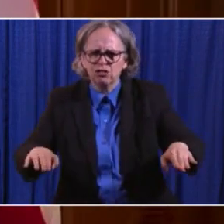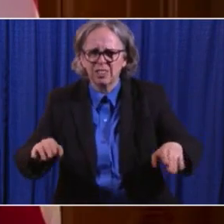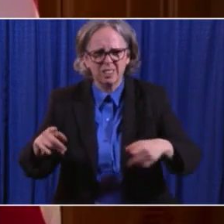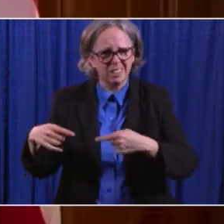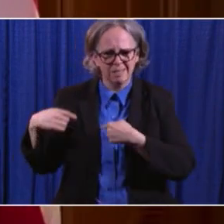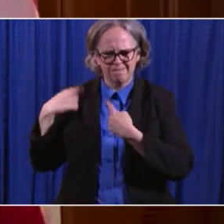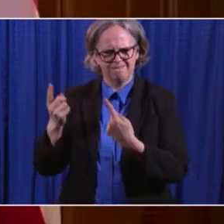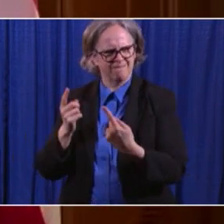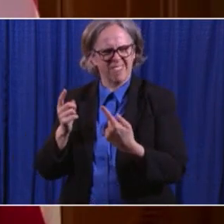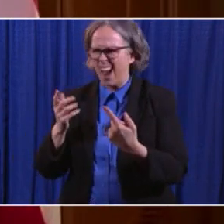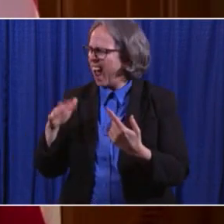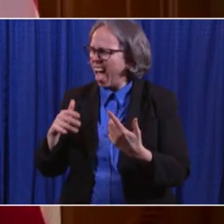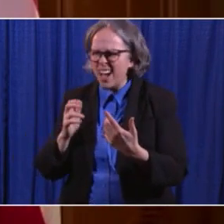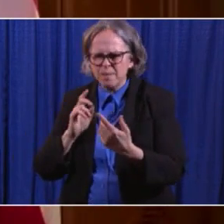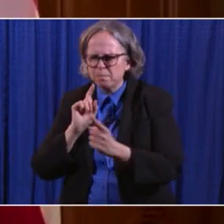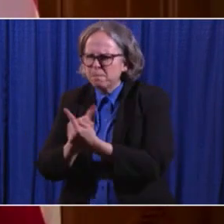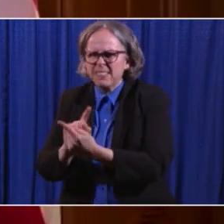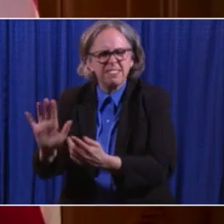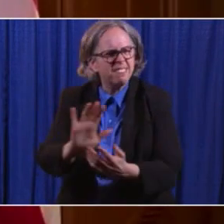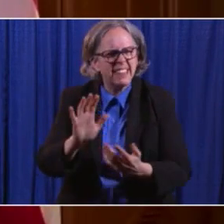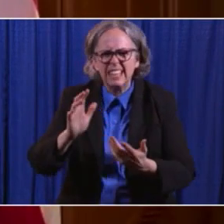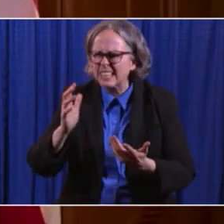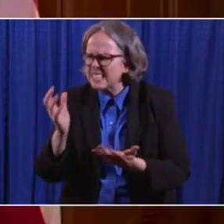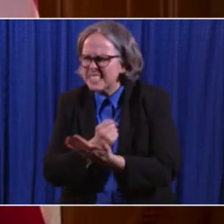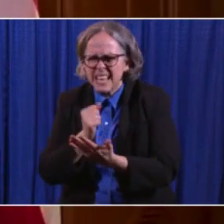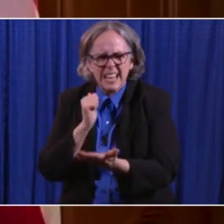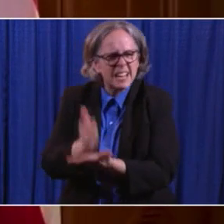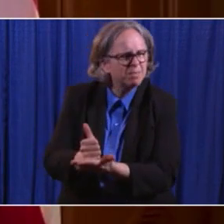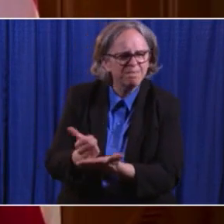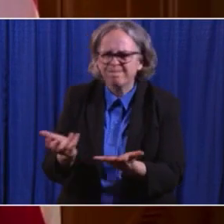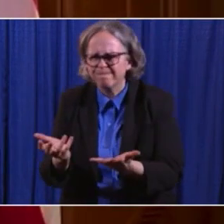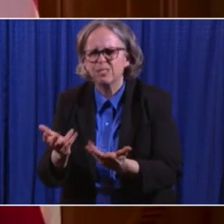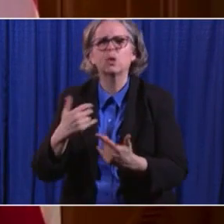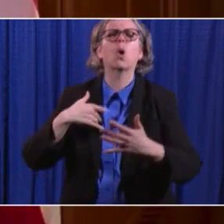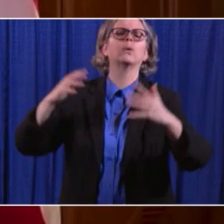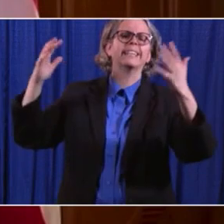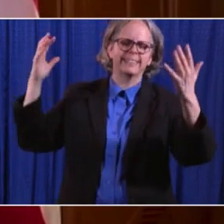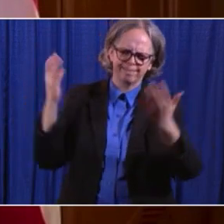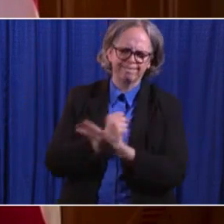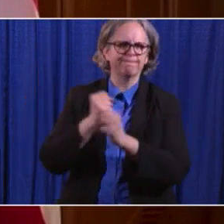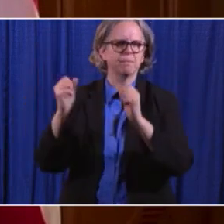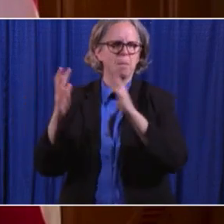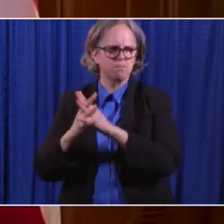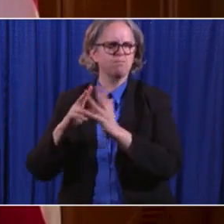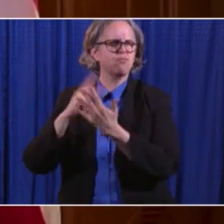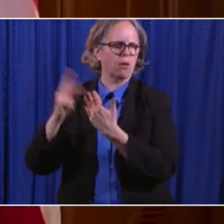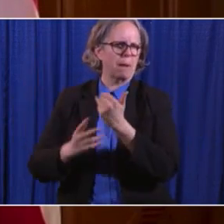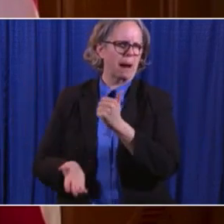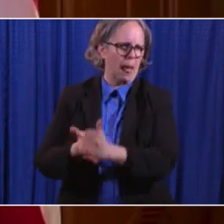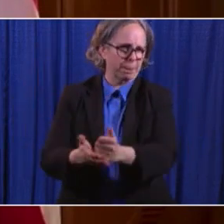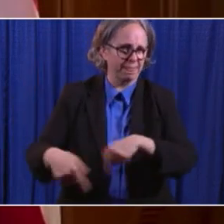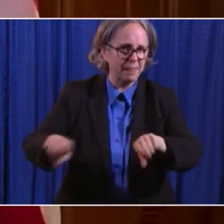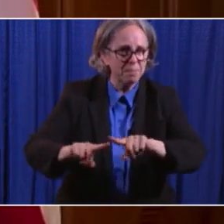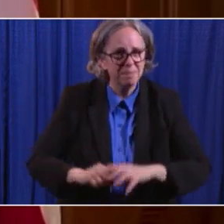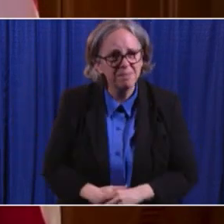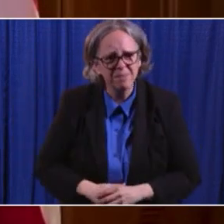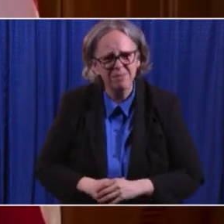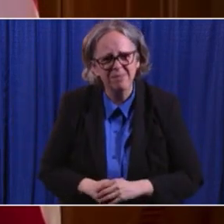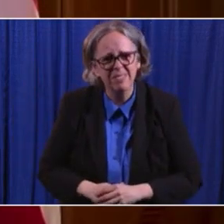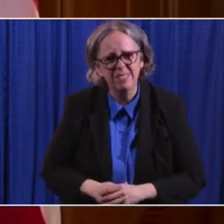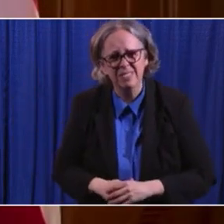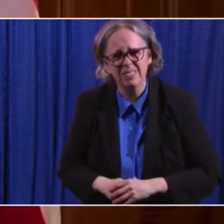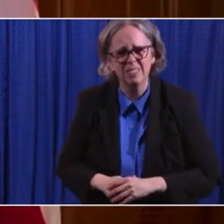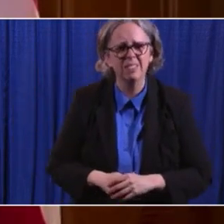on the success of programs that we previously enacted and it will feature new,